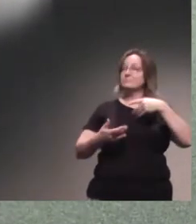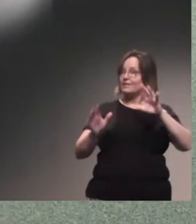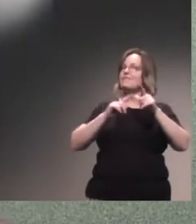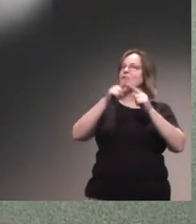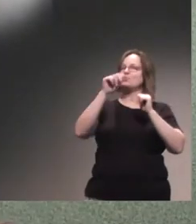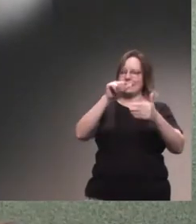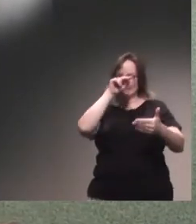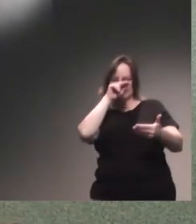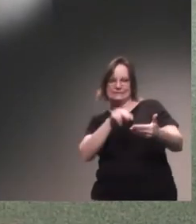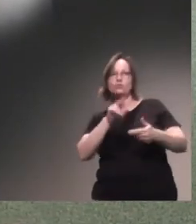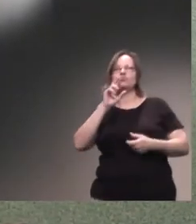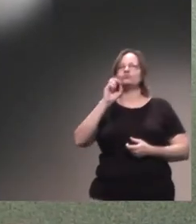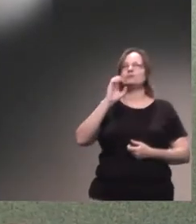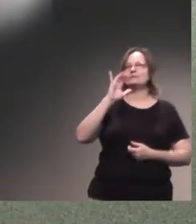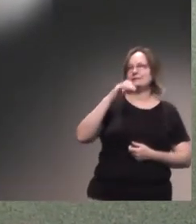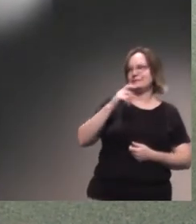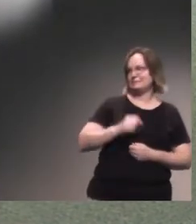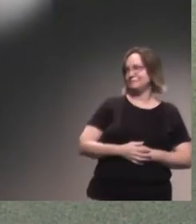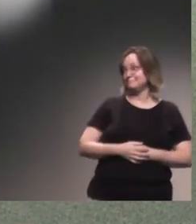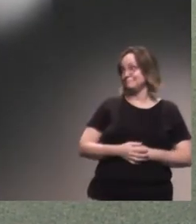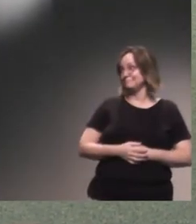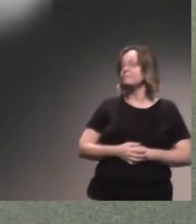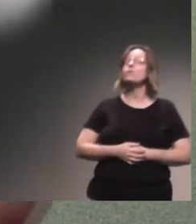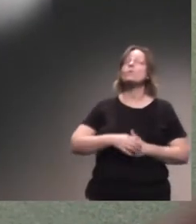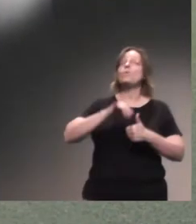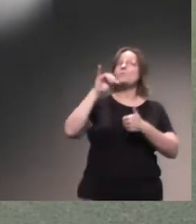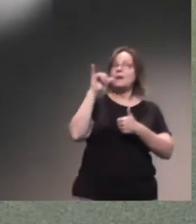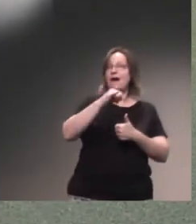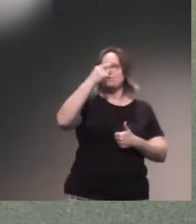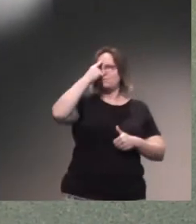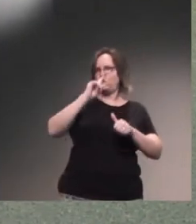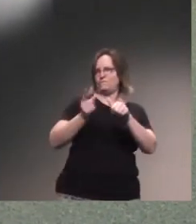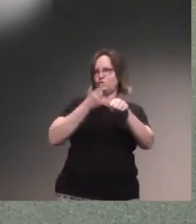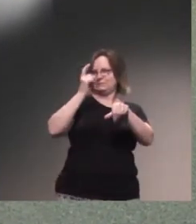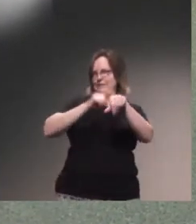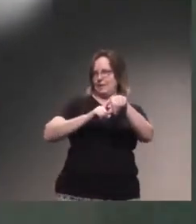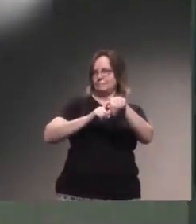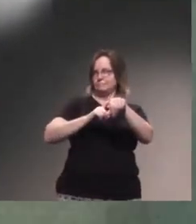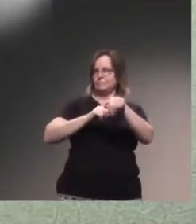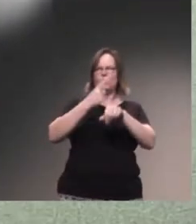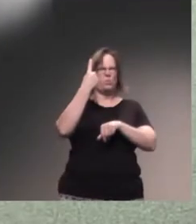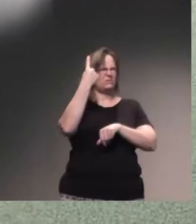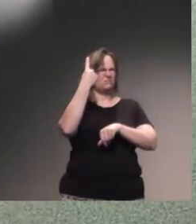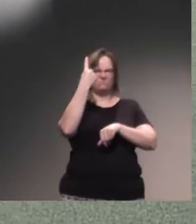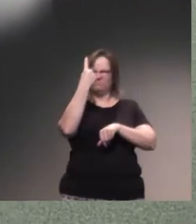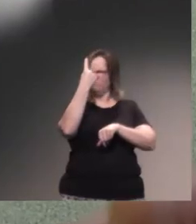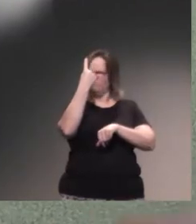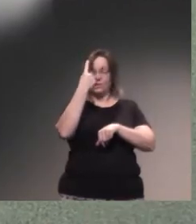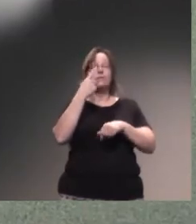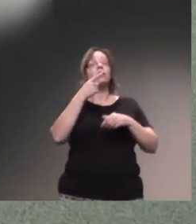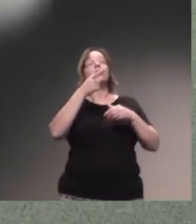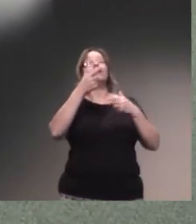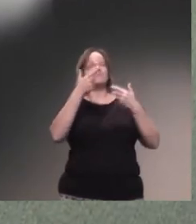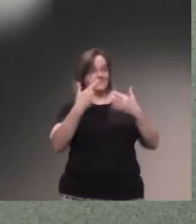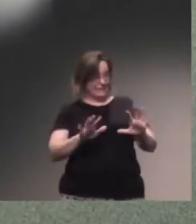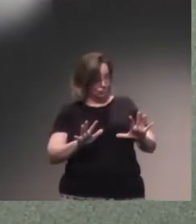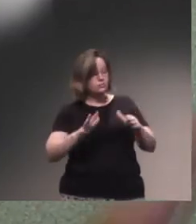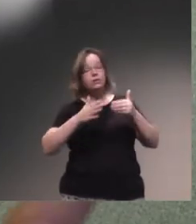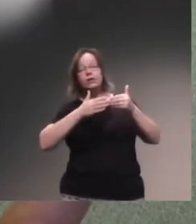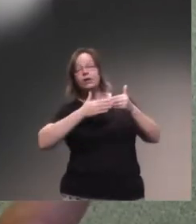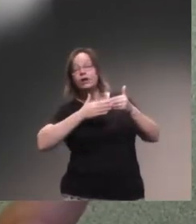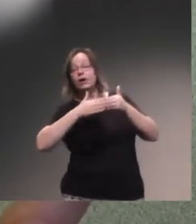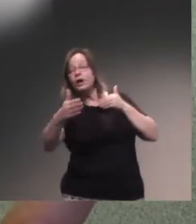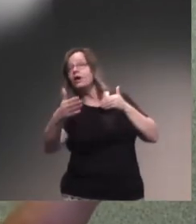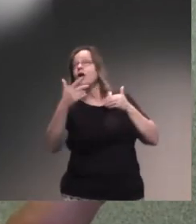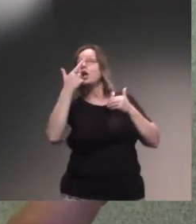and you can view it. Now, that was a first-time, one-time-only registration process, so anytime you want to give in the